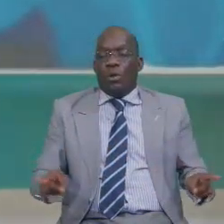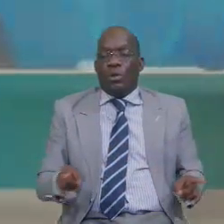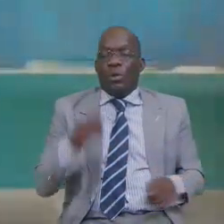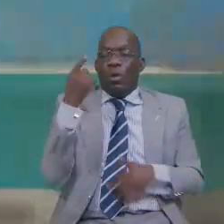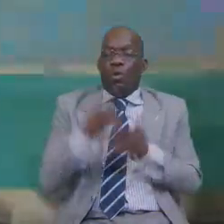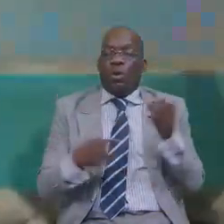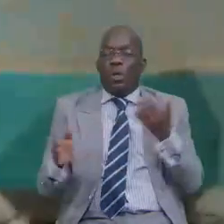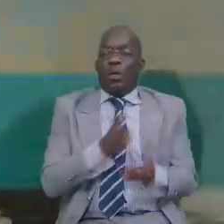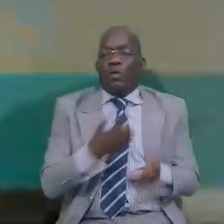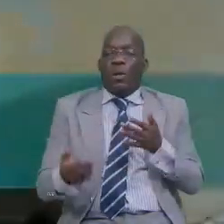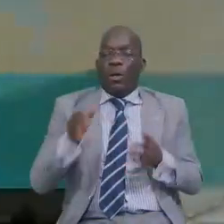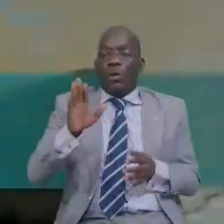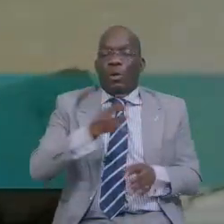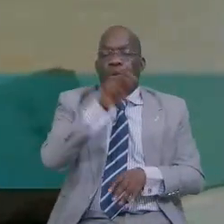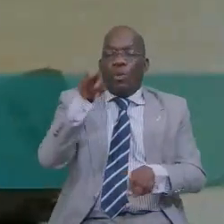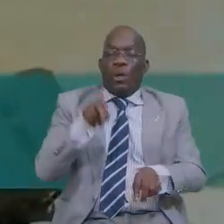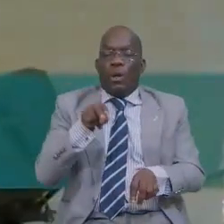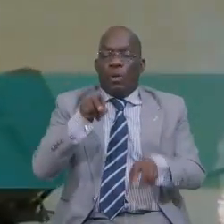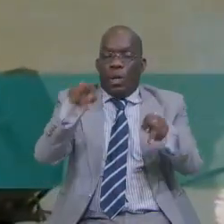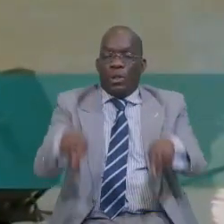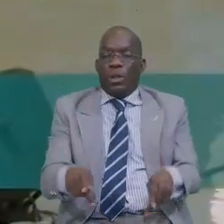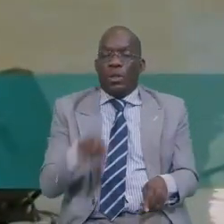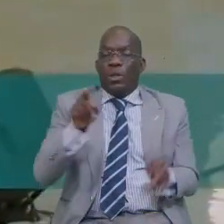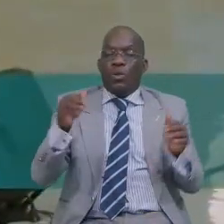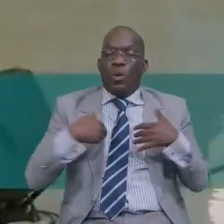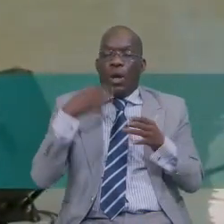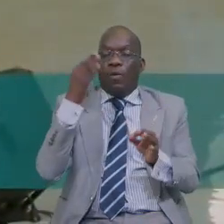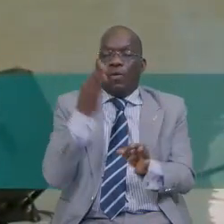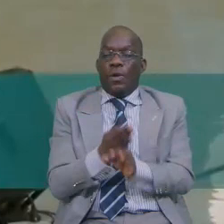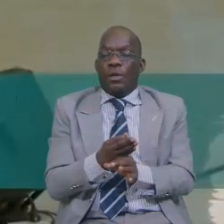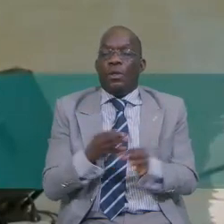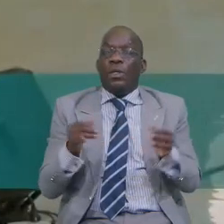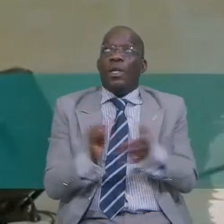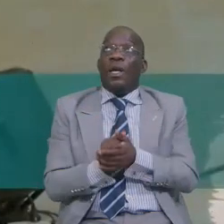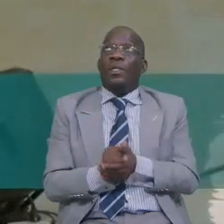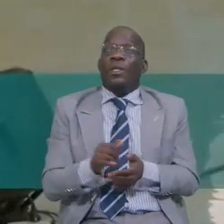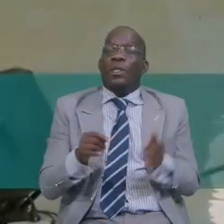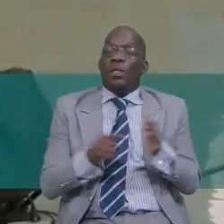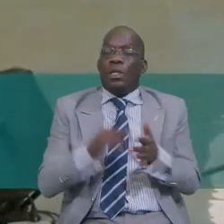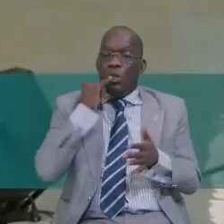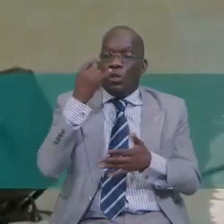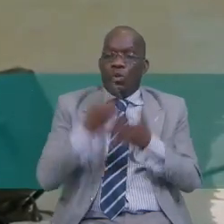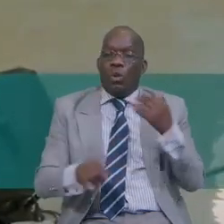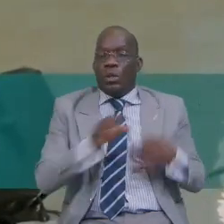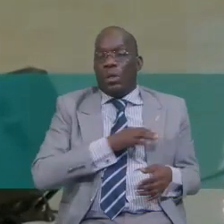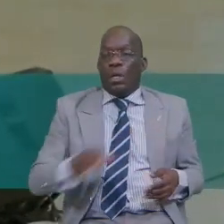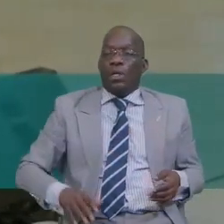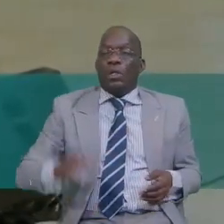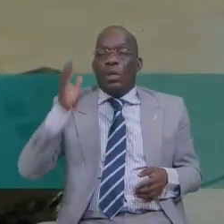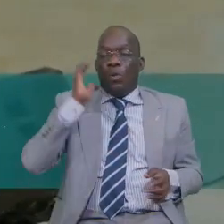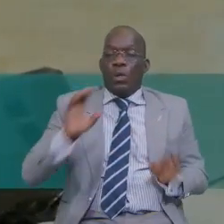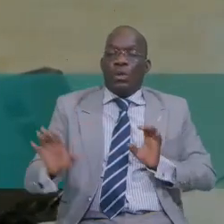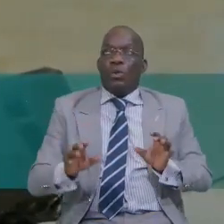personality, you have faith that Christ, this is what Christ will do. And because now I